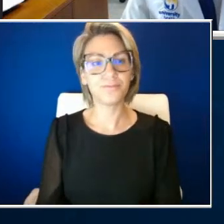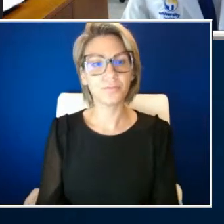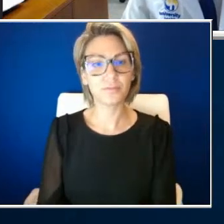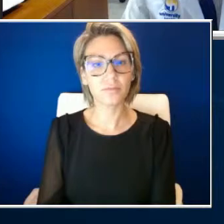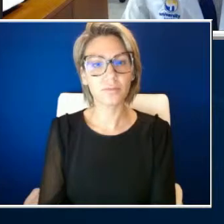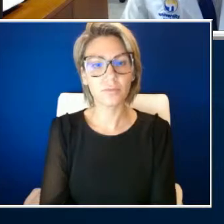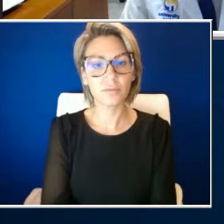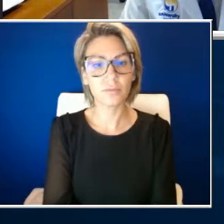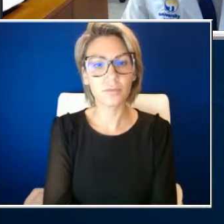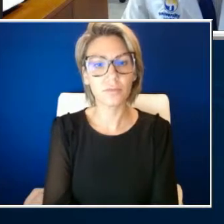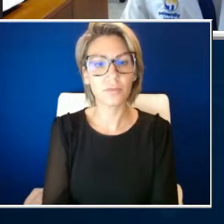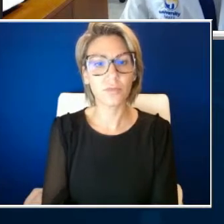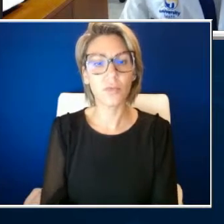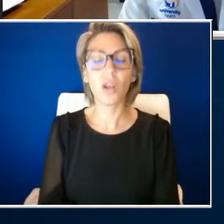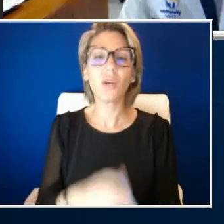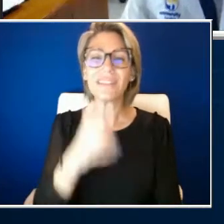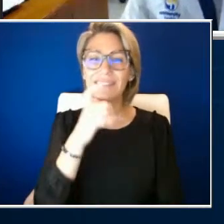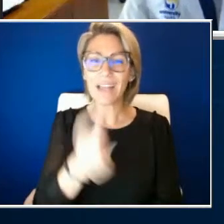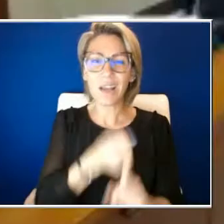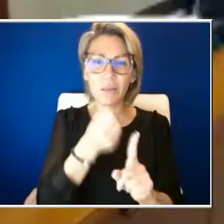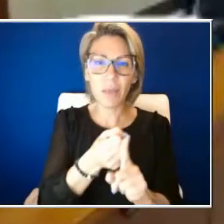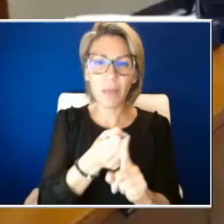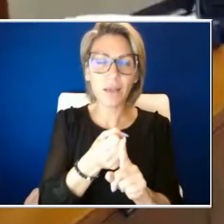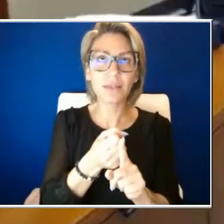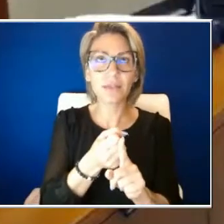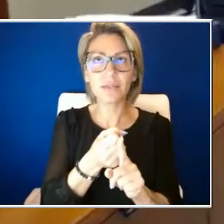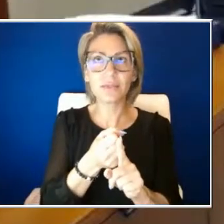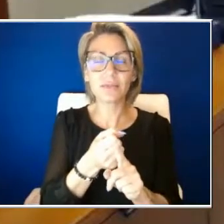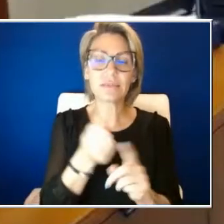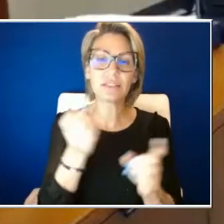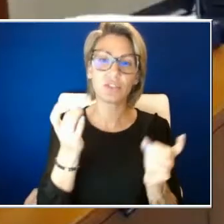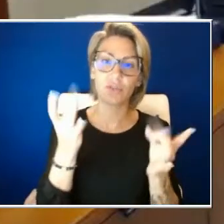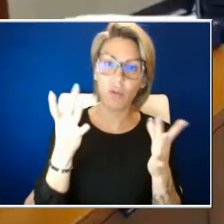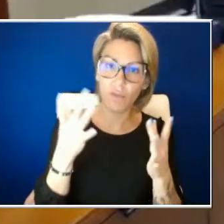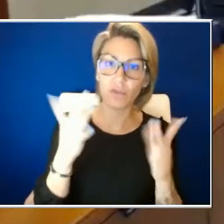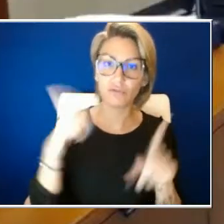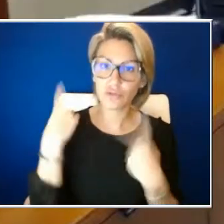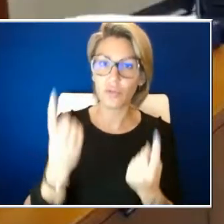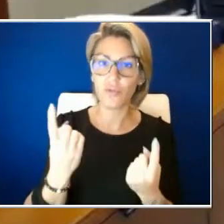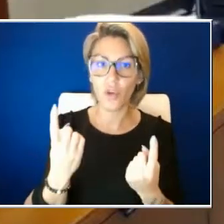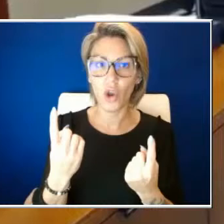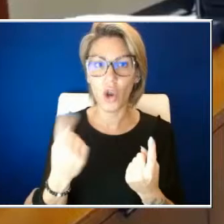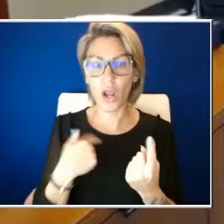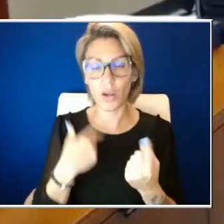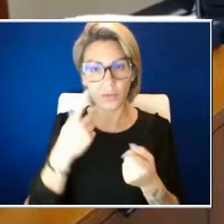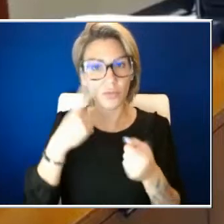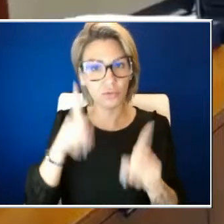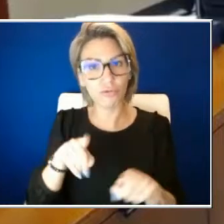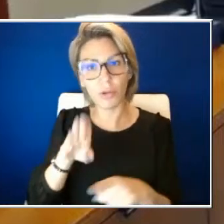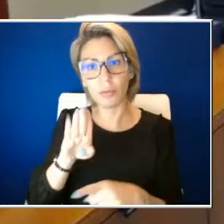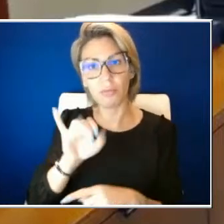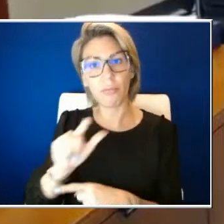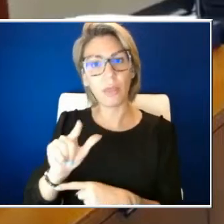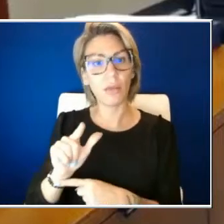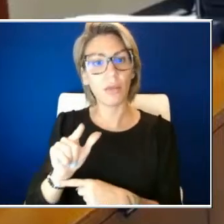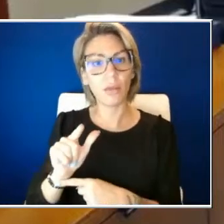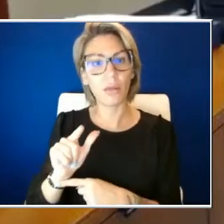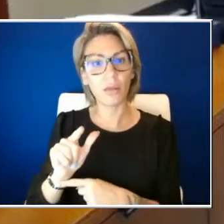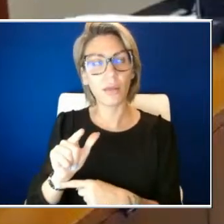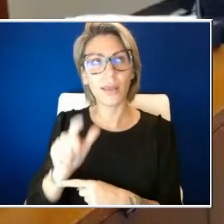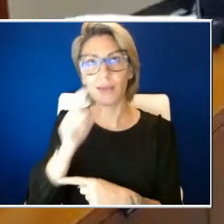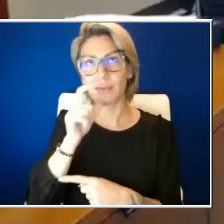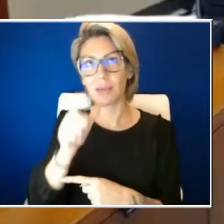Yeah, well, I don't think it's impacted us terribly. I mean, so far, and I would agree with Bill that I'm not